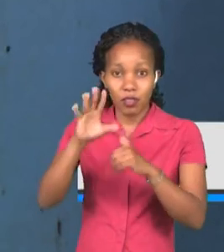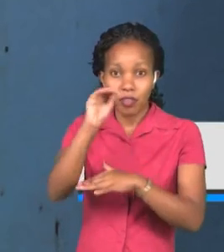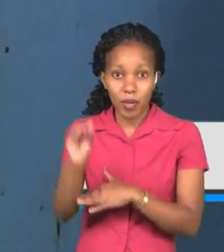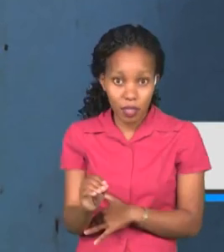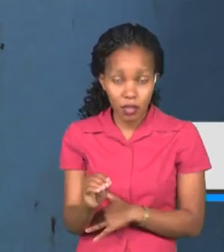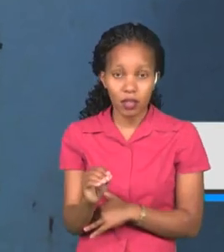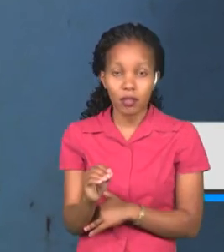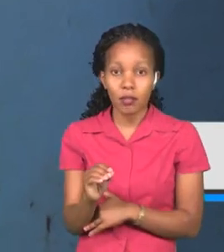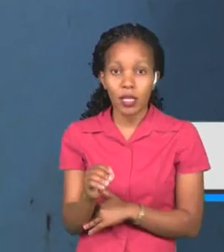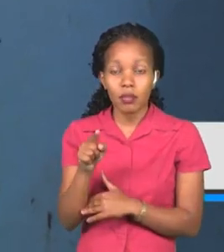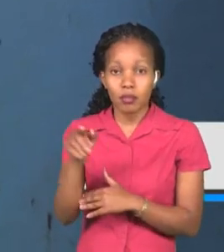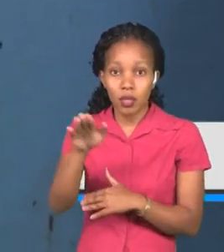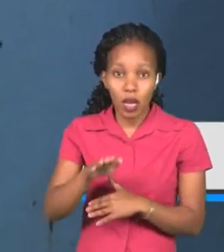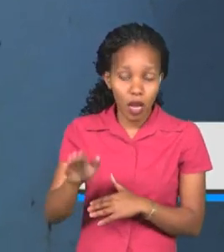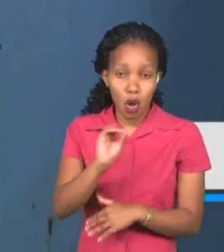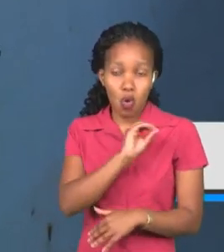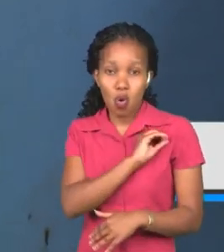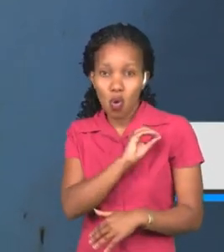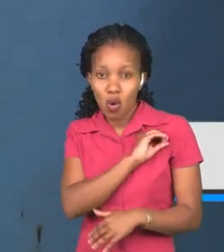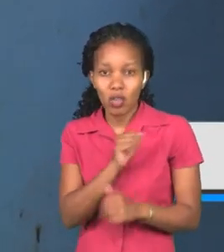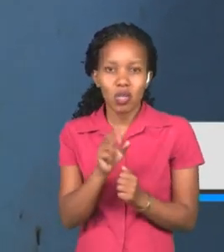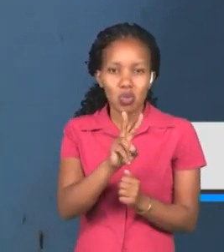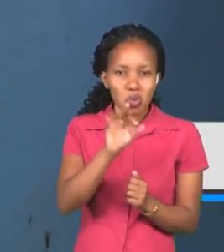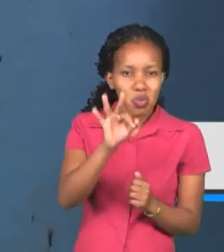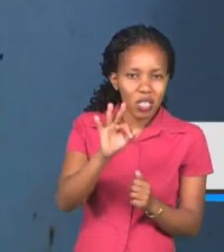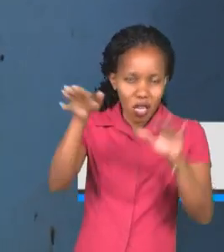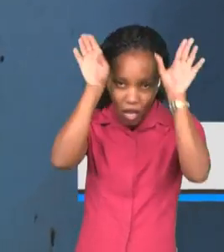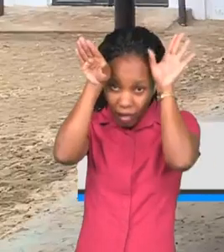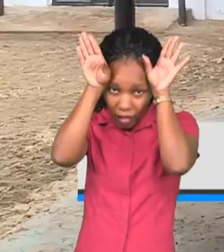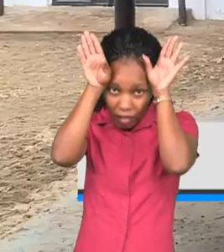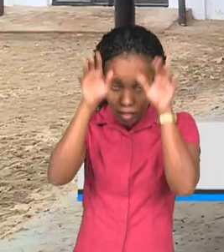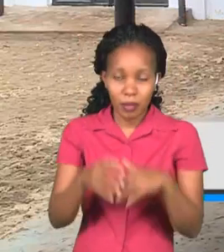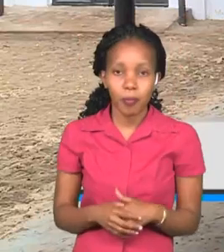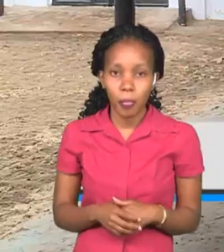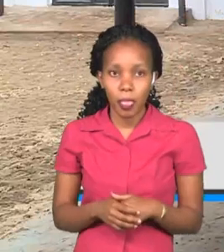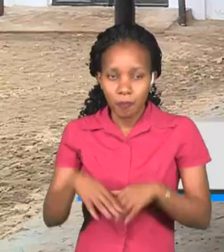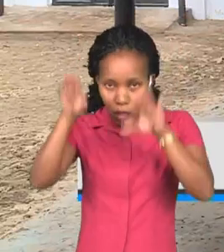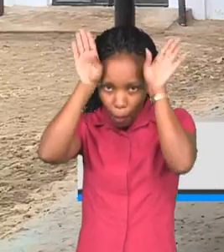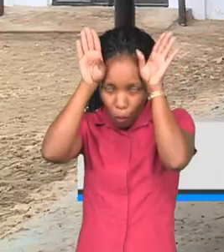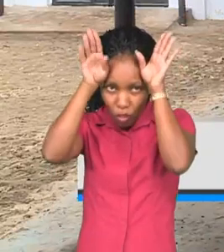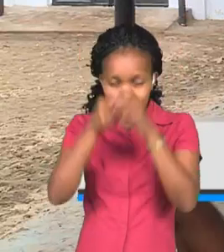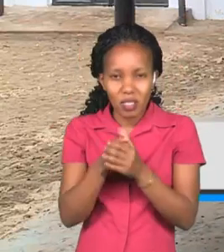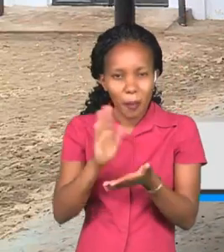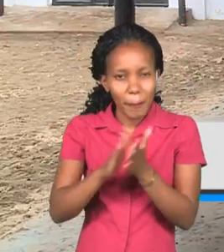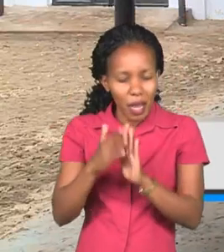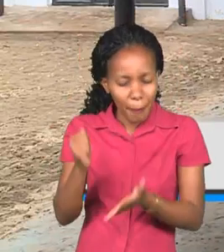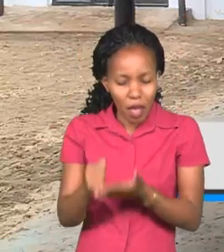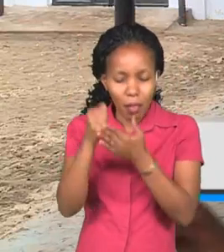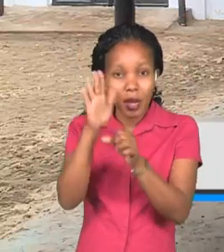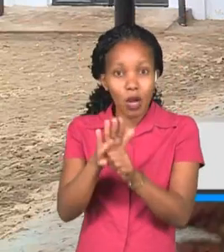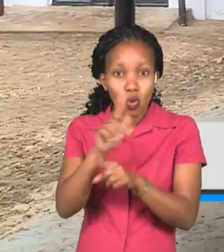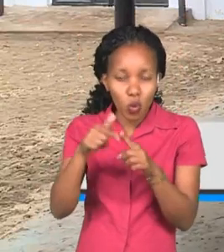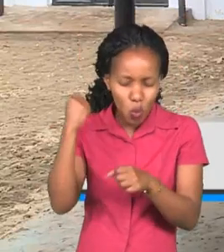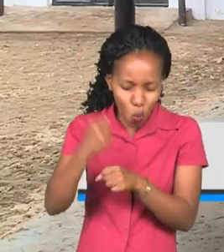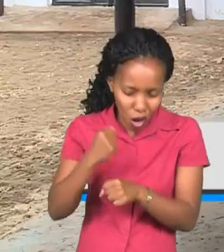75% of families in the area own at least 2 to 3 donkeys. Punda wamekuwa wakiwa msaada mkubwa wakifanya